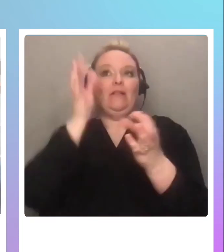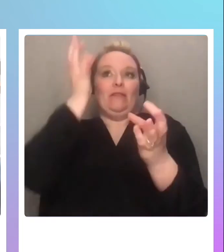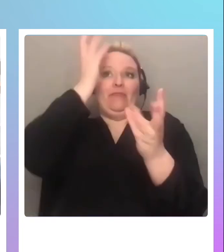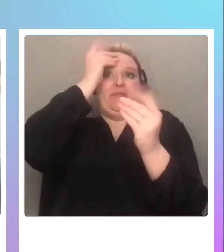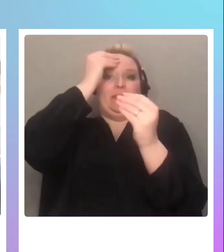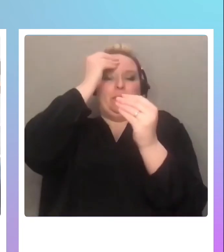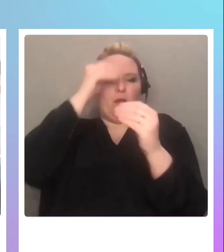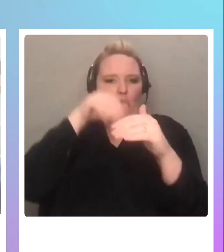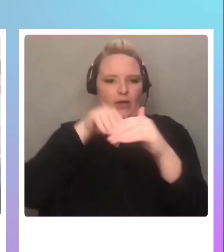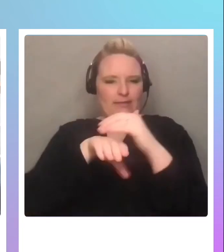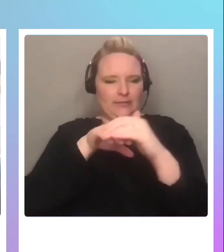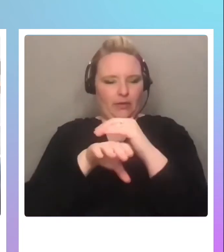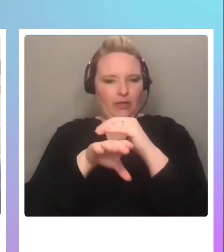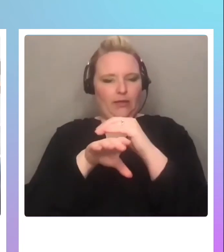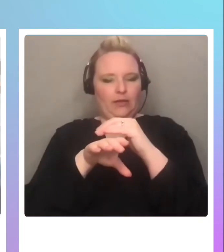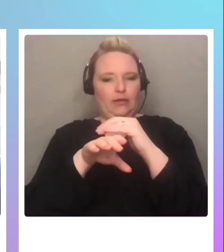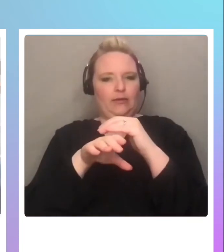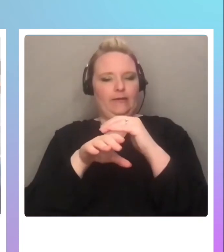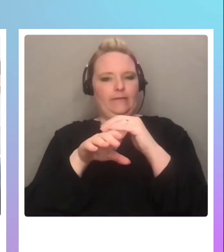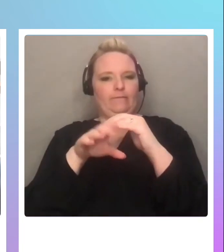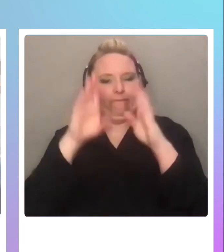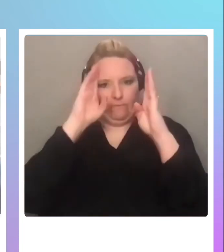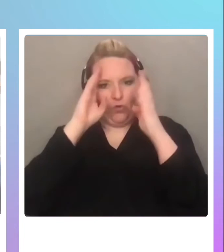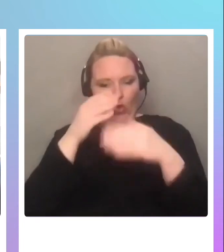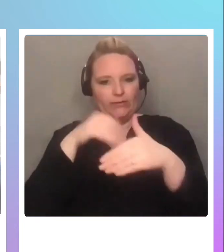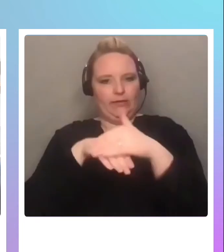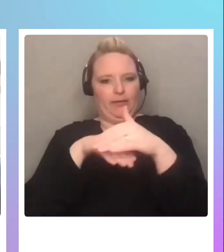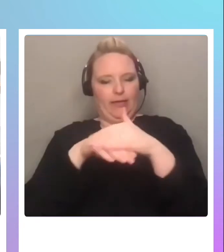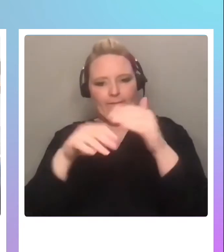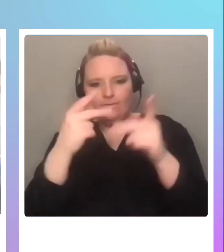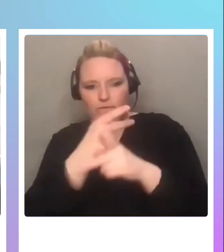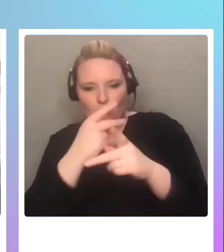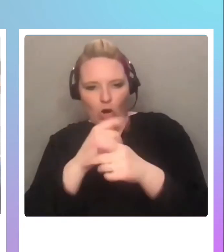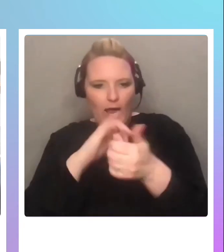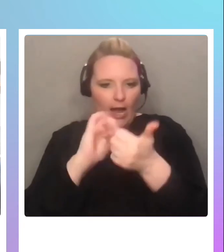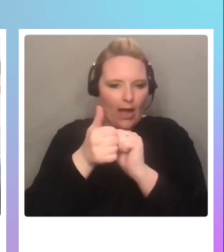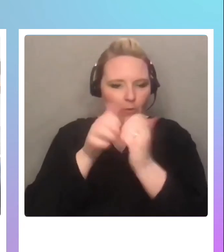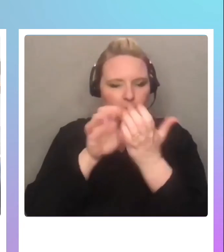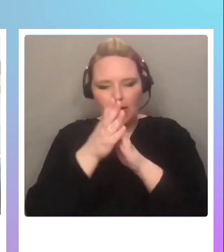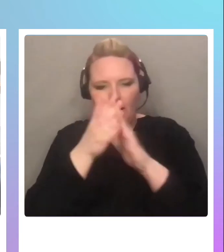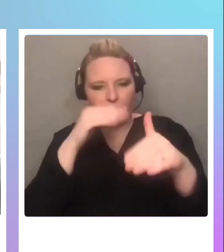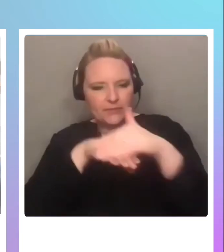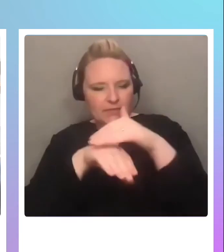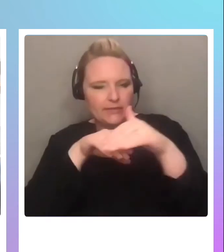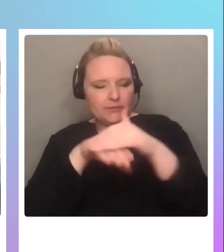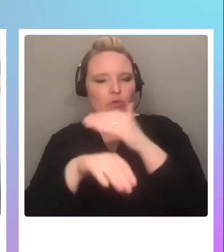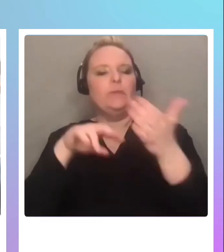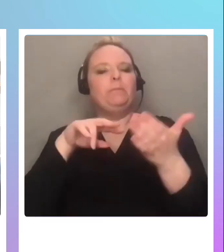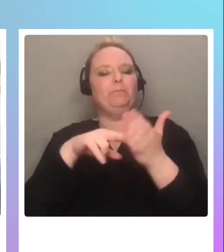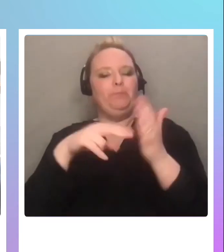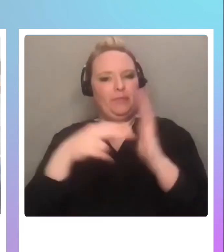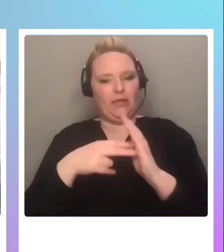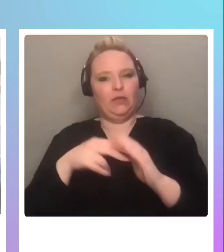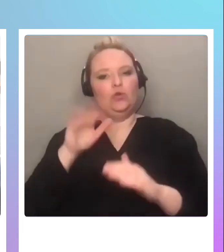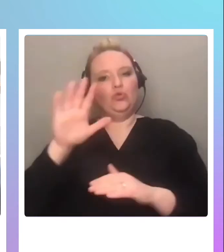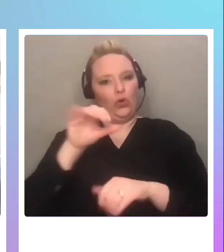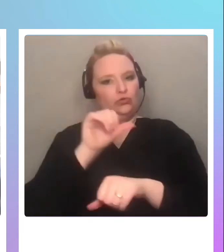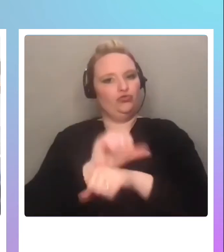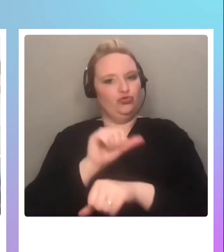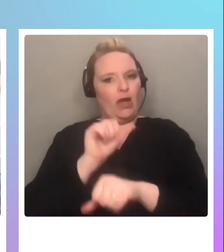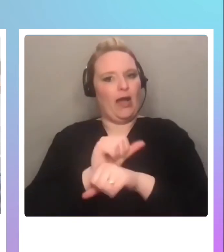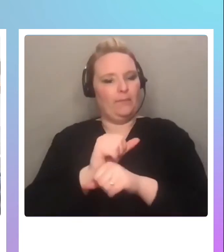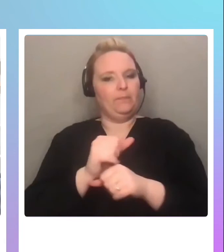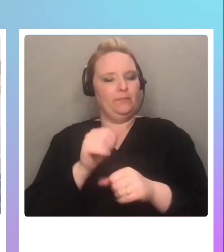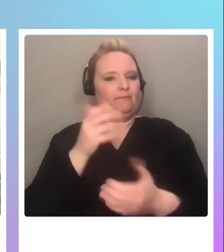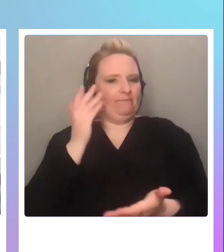accessibility and finding out the ways to make things accessible means that what you are doing is